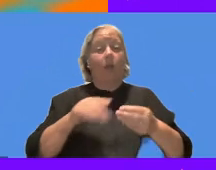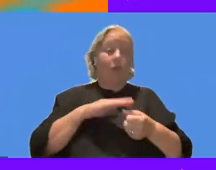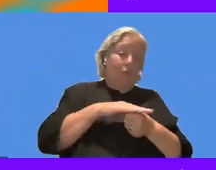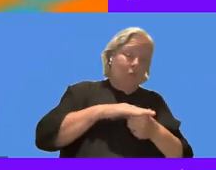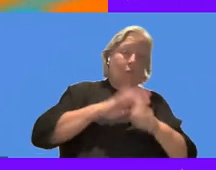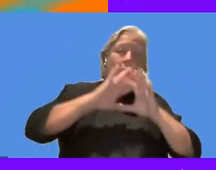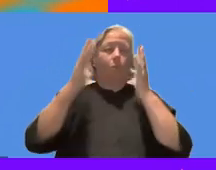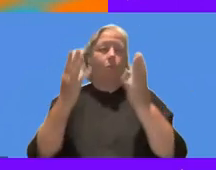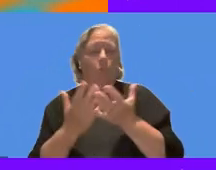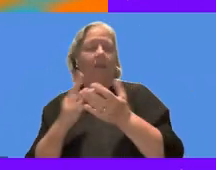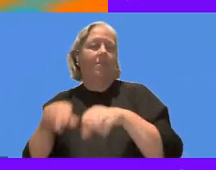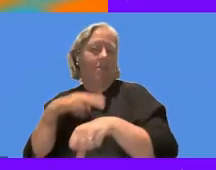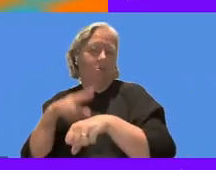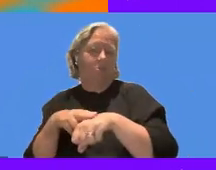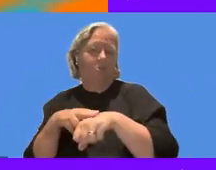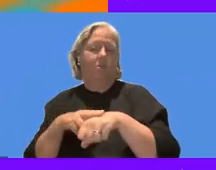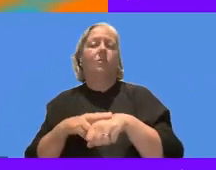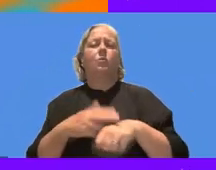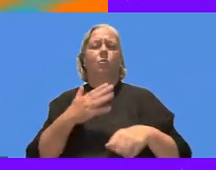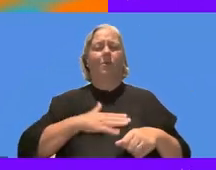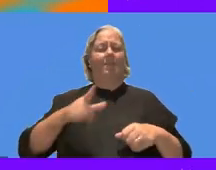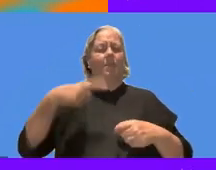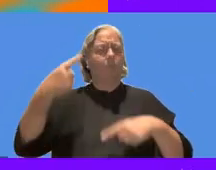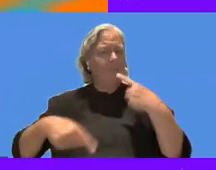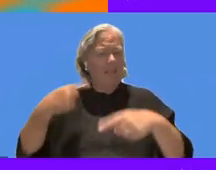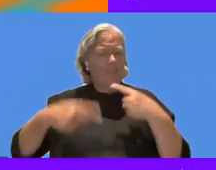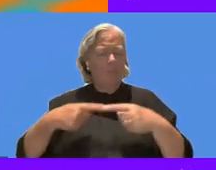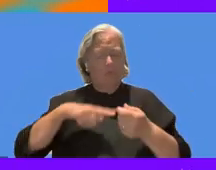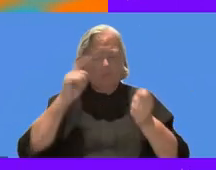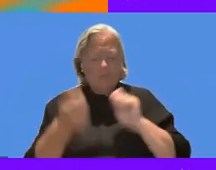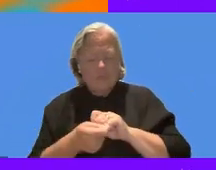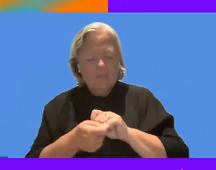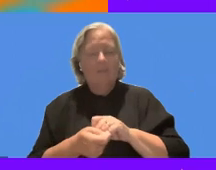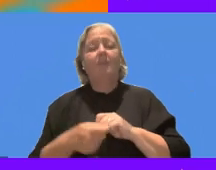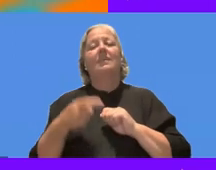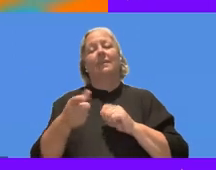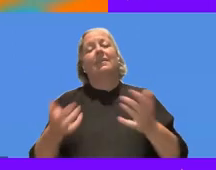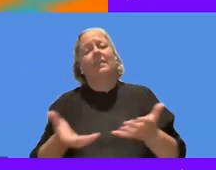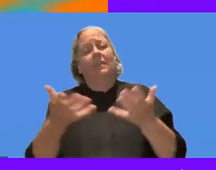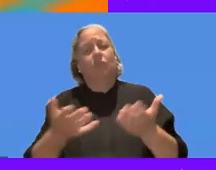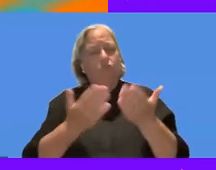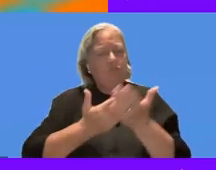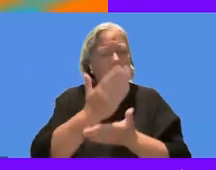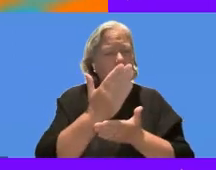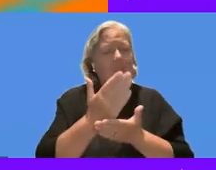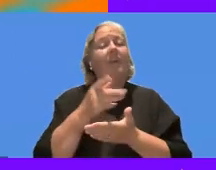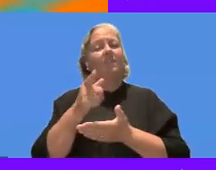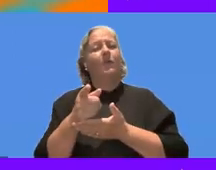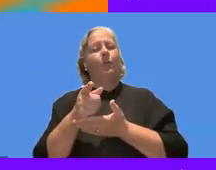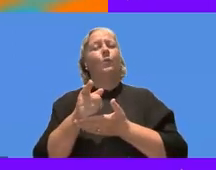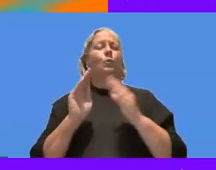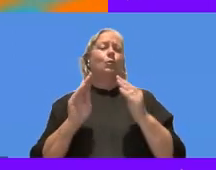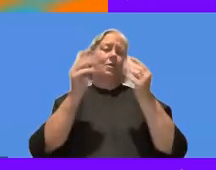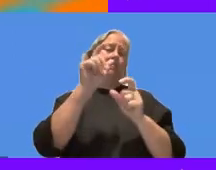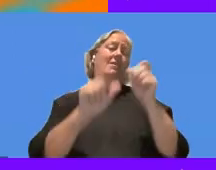for policy change. The forum can advocate for policy change that promotes the rights and well-being of young people. This can include